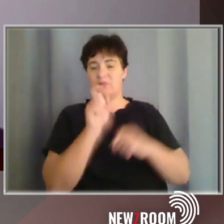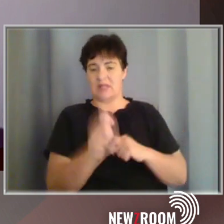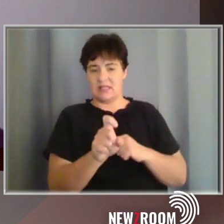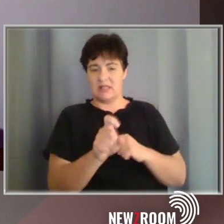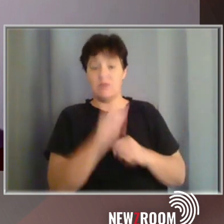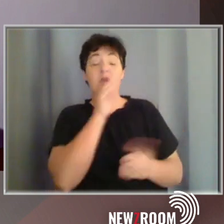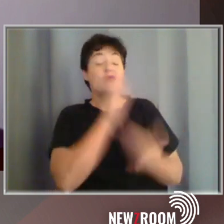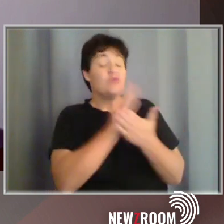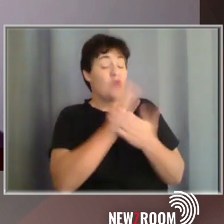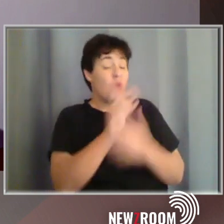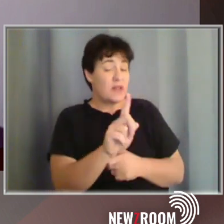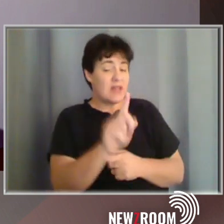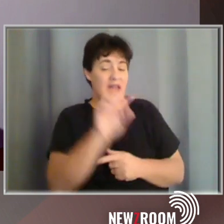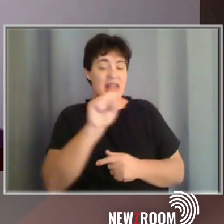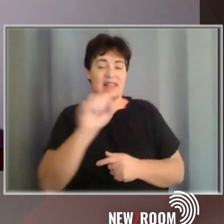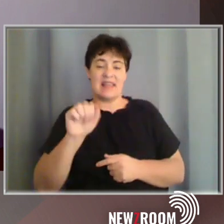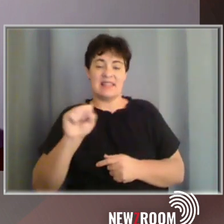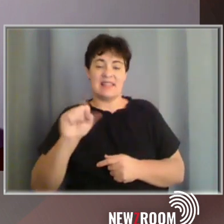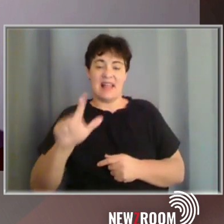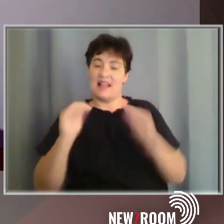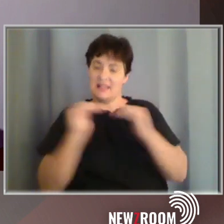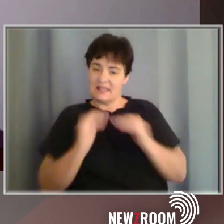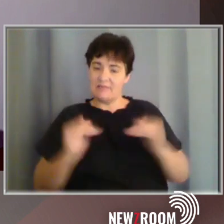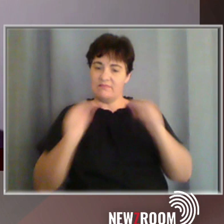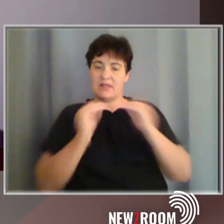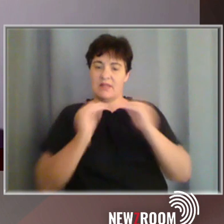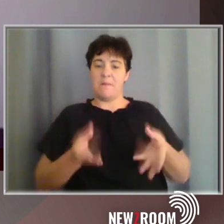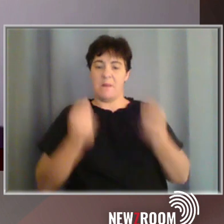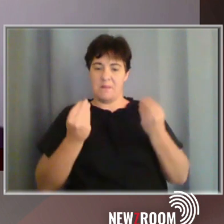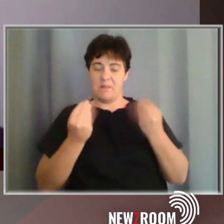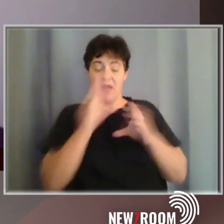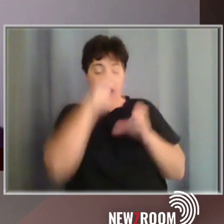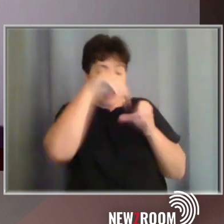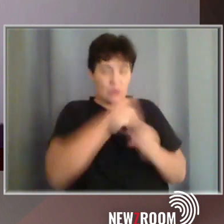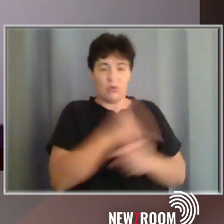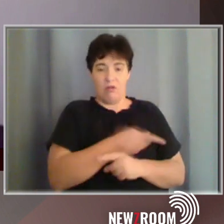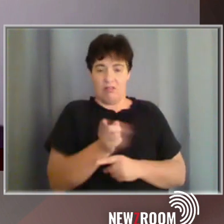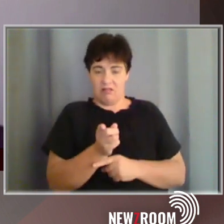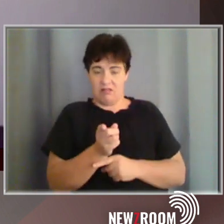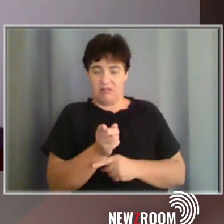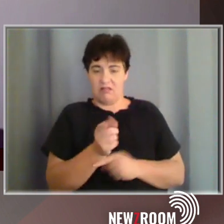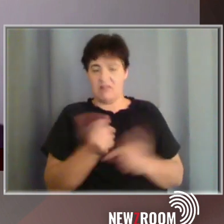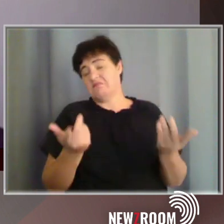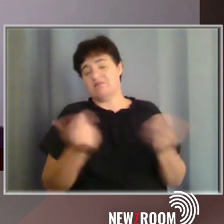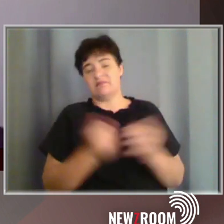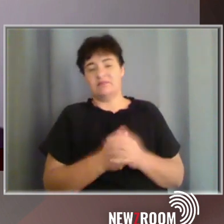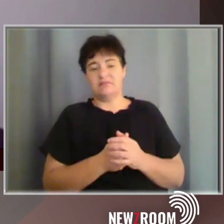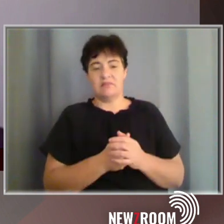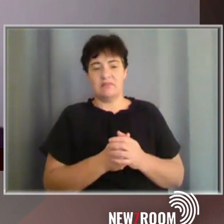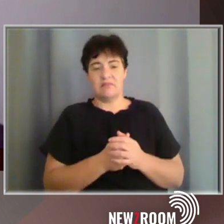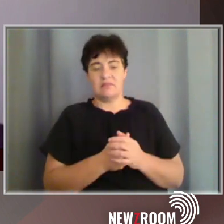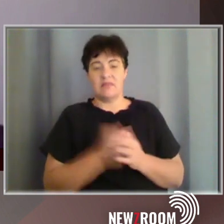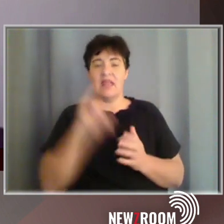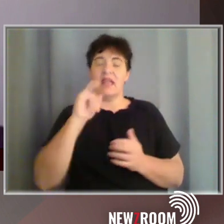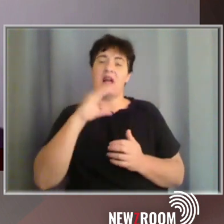African Sign Language gets that status and it is included. Even in such, besides ICASA saying